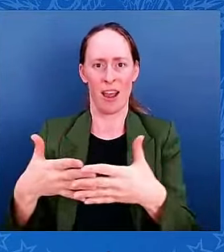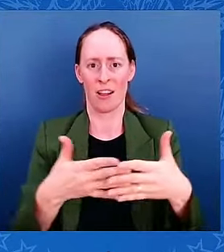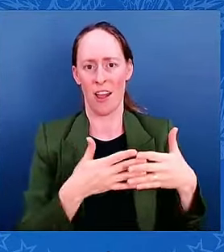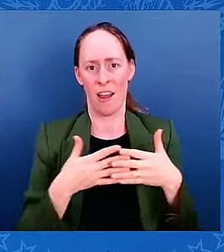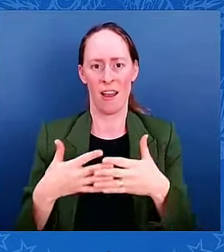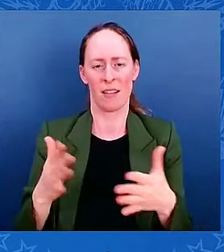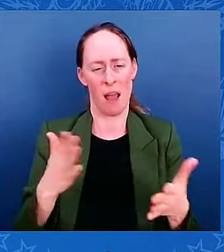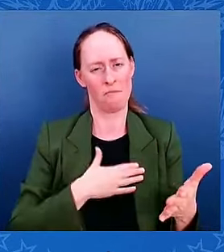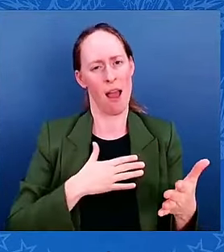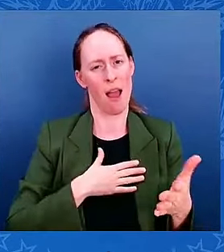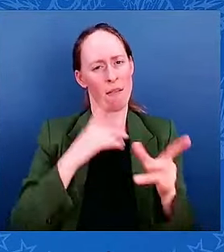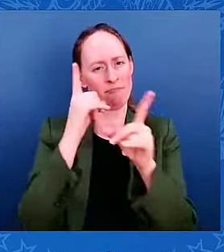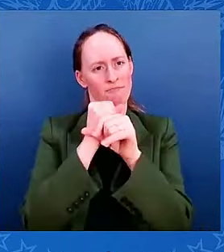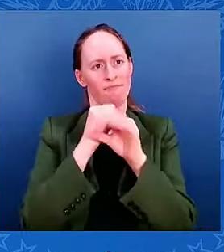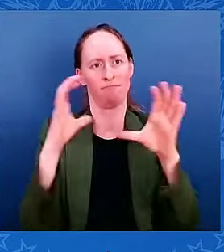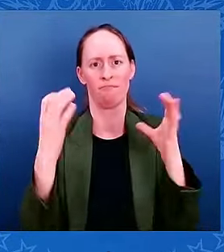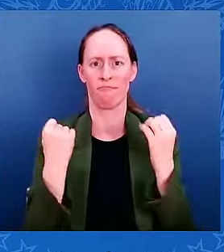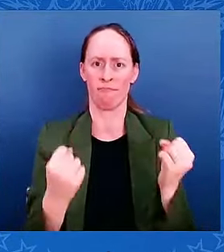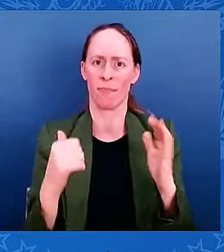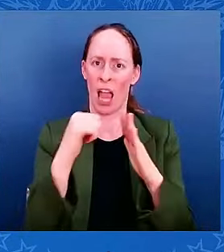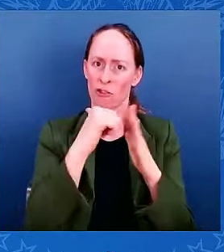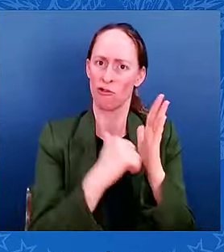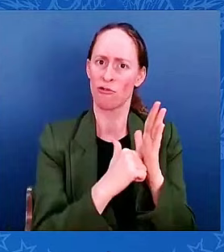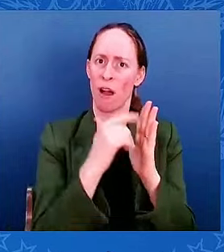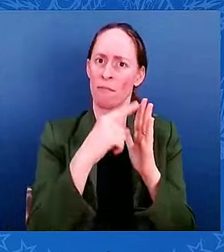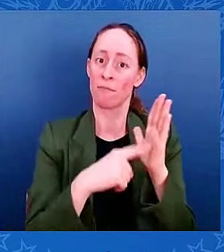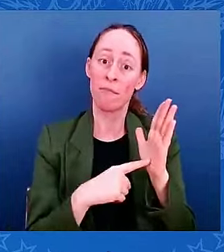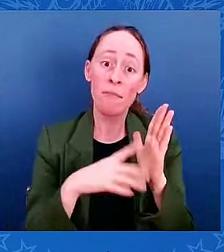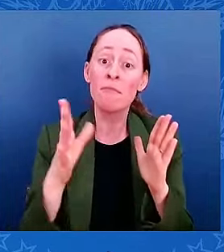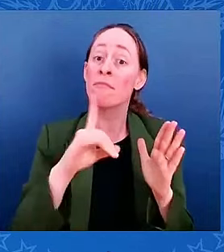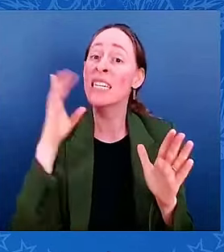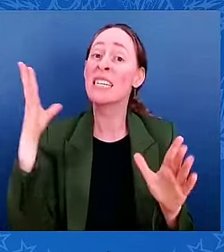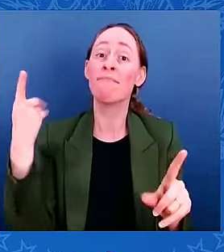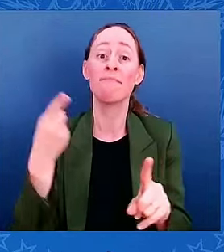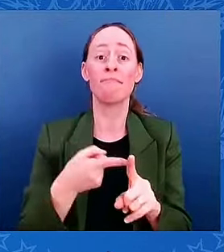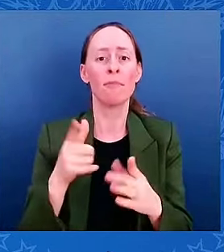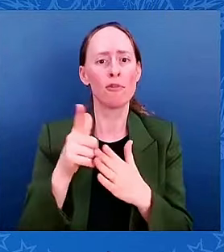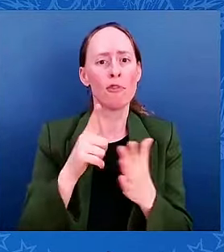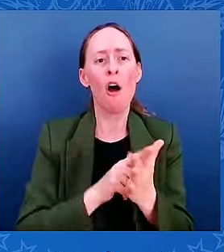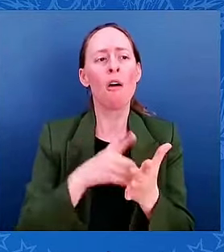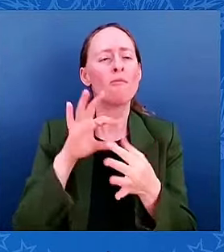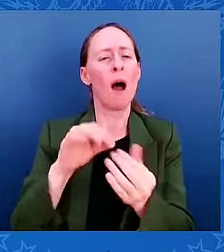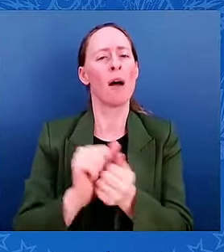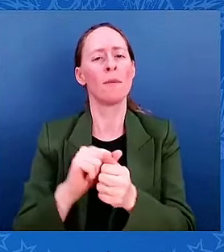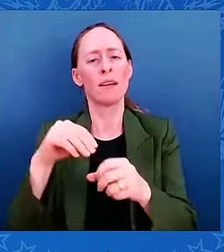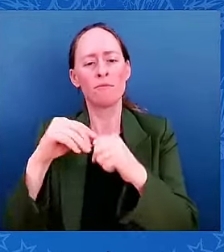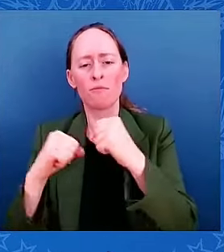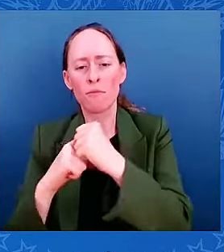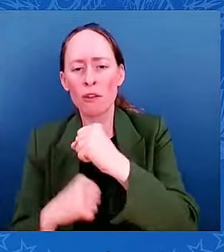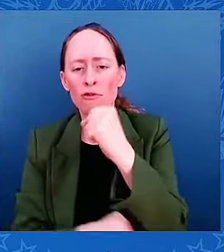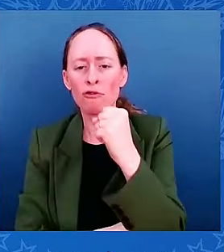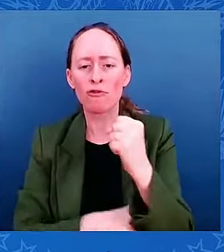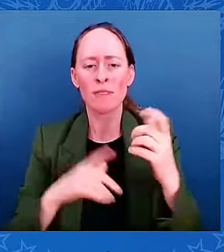law, rebuilding America's infrastructure, fixing, as your governor said, the damn roads.